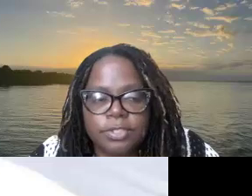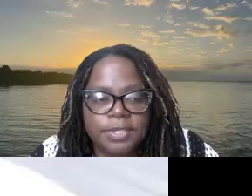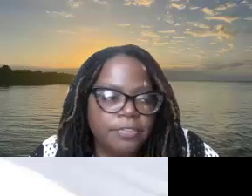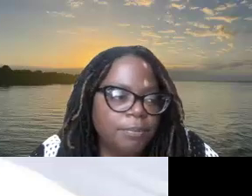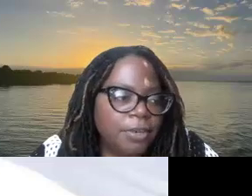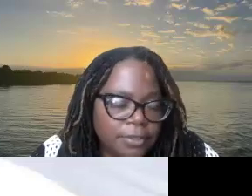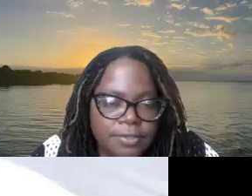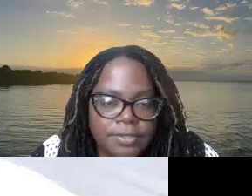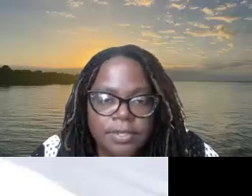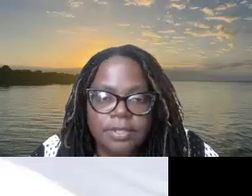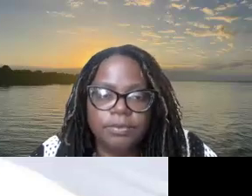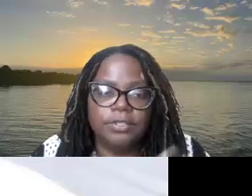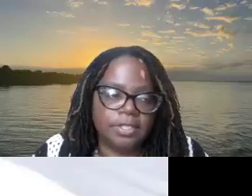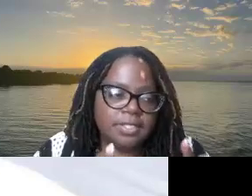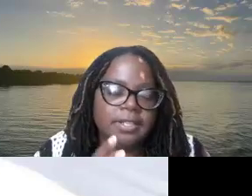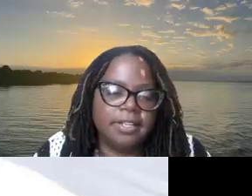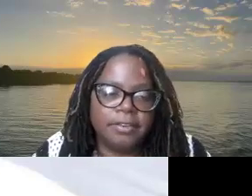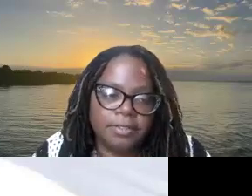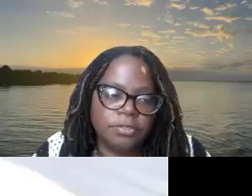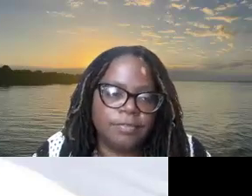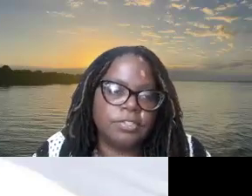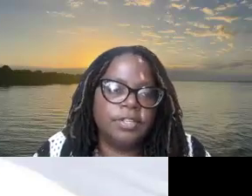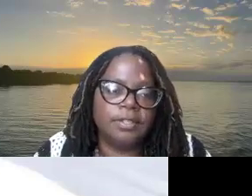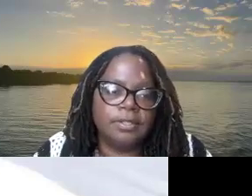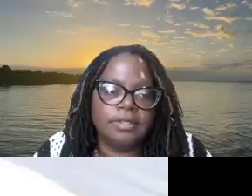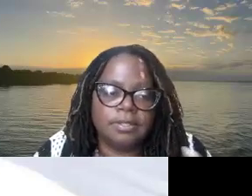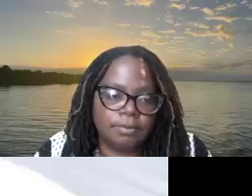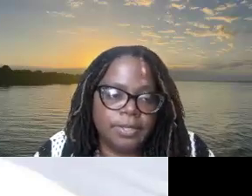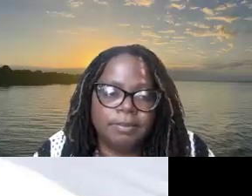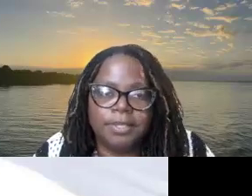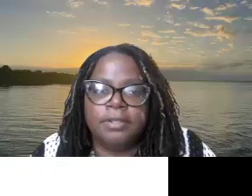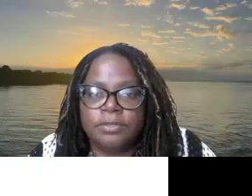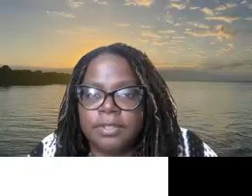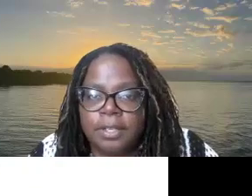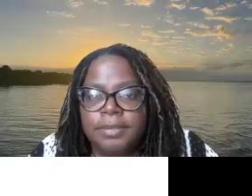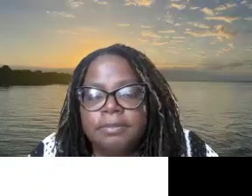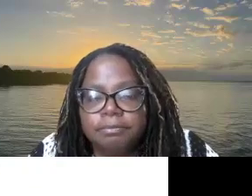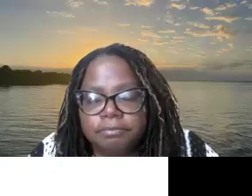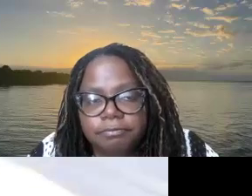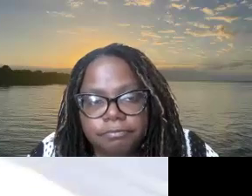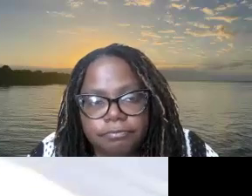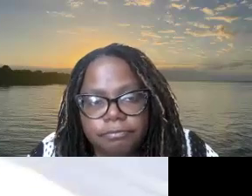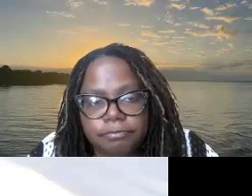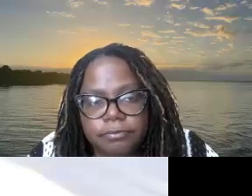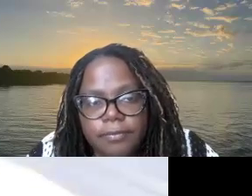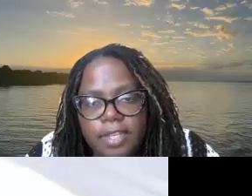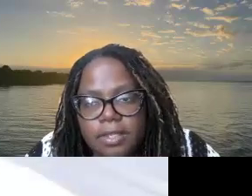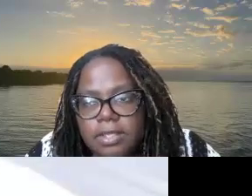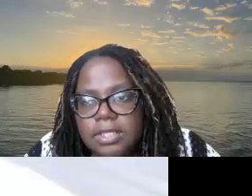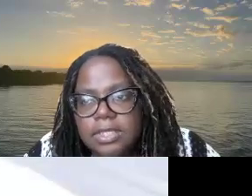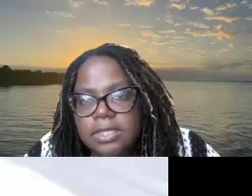having culturally specific partners when it's not an area that you have a strength in is a way to be culturally competent.